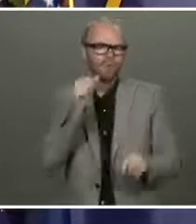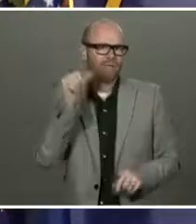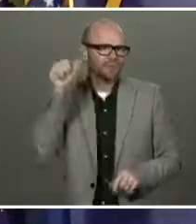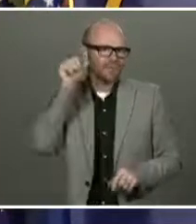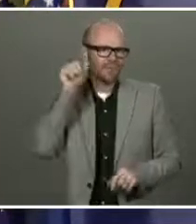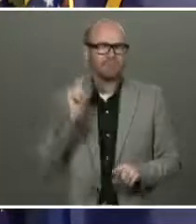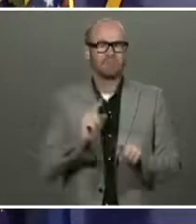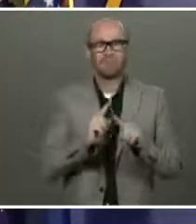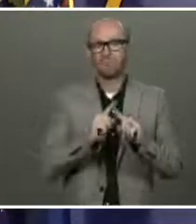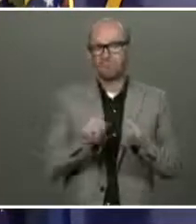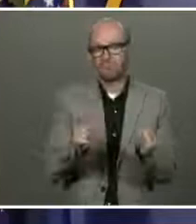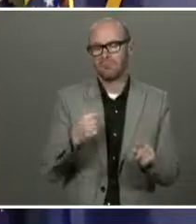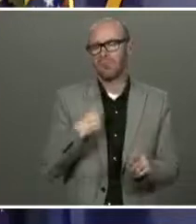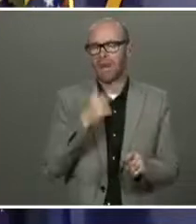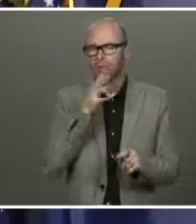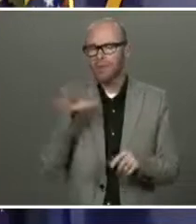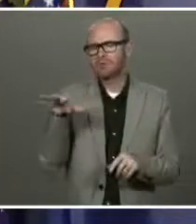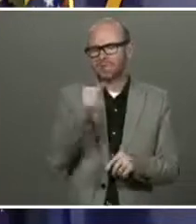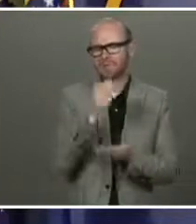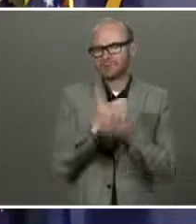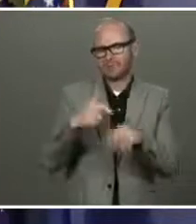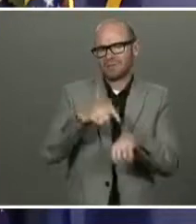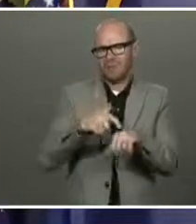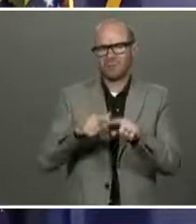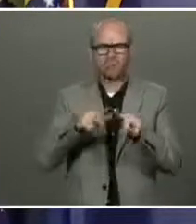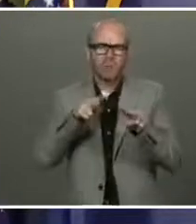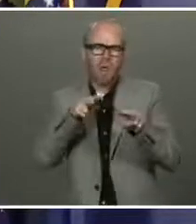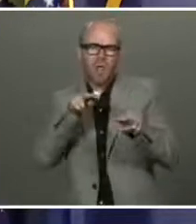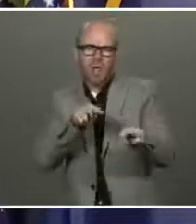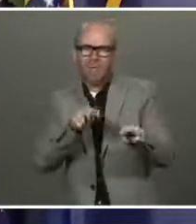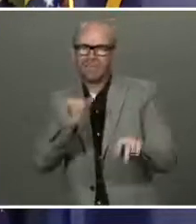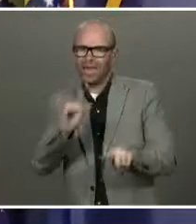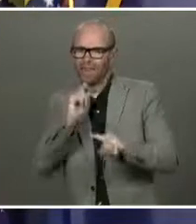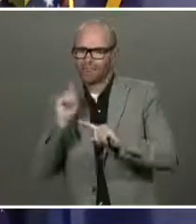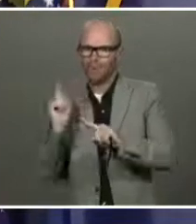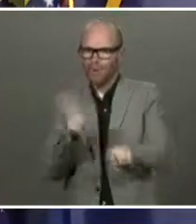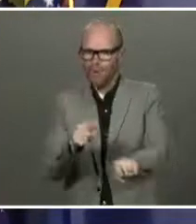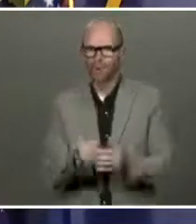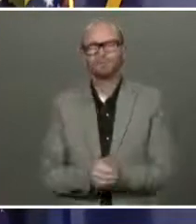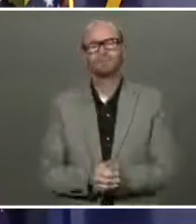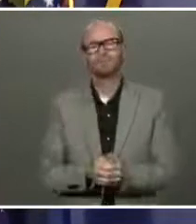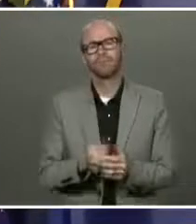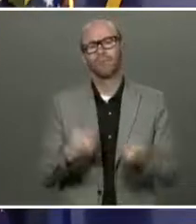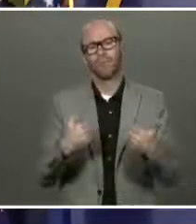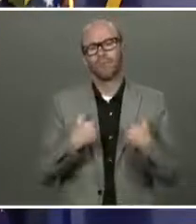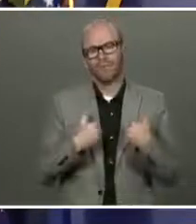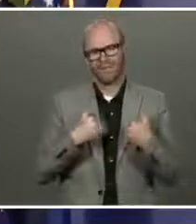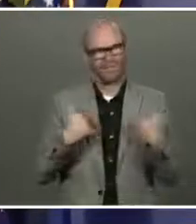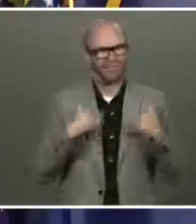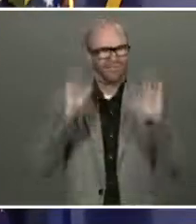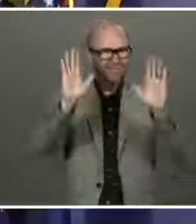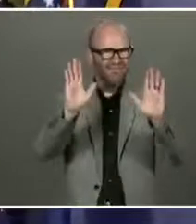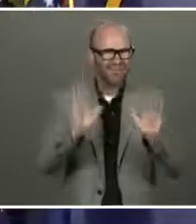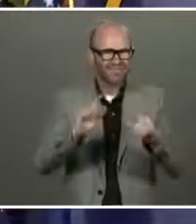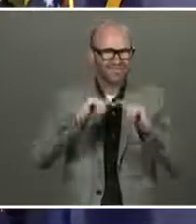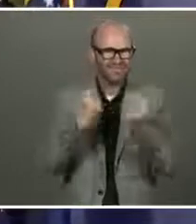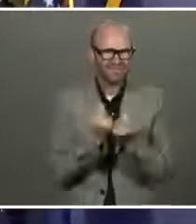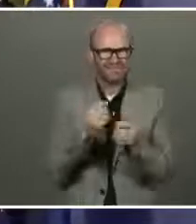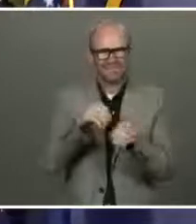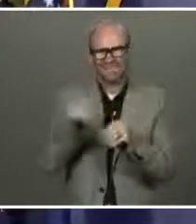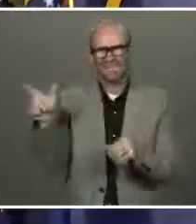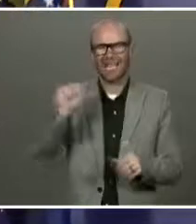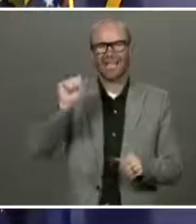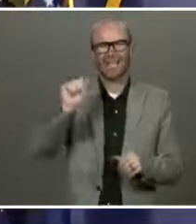yet, but certainly I will take time to look at that. We have great teams in the Attorney